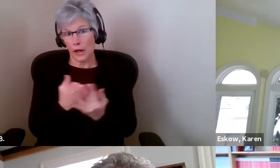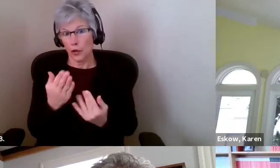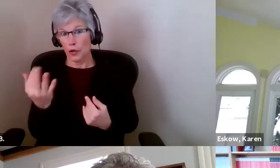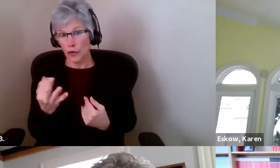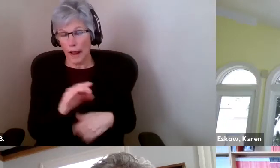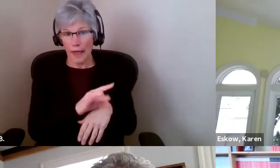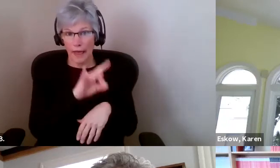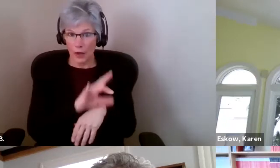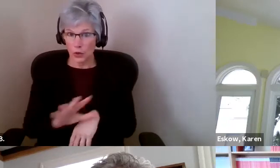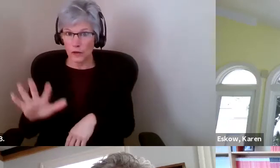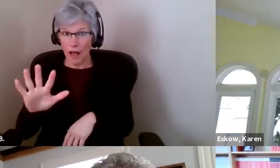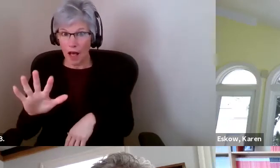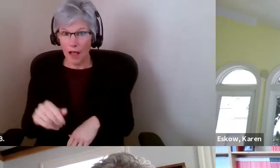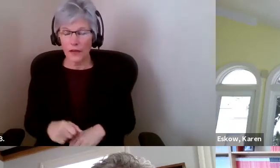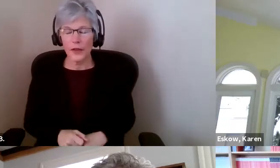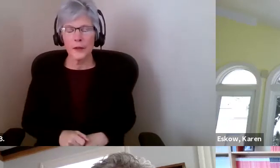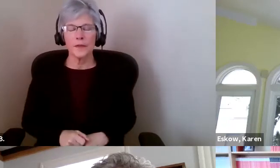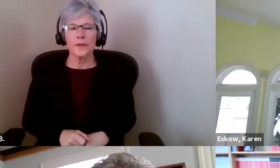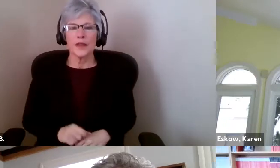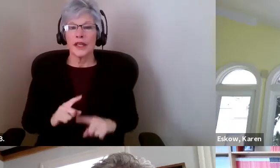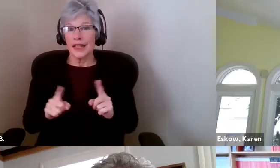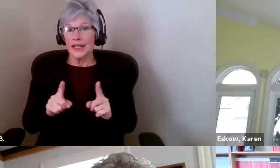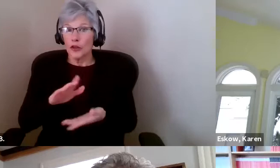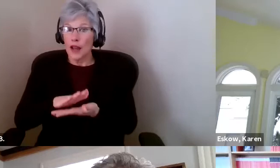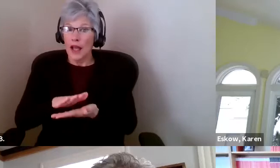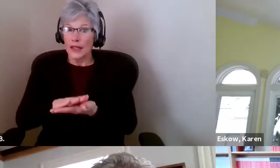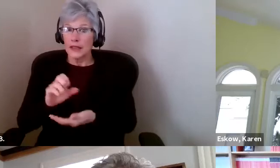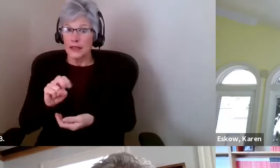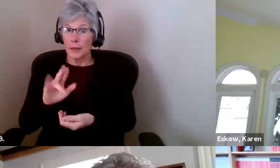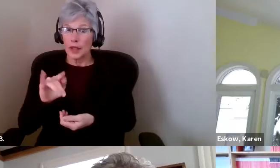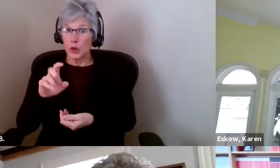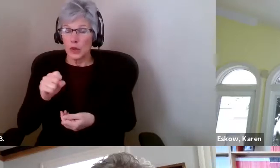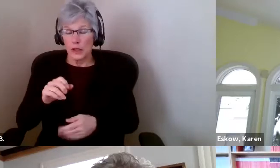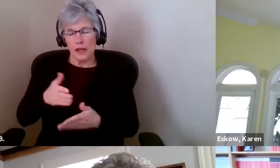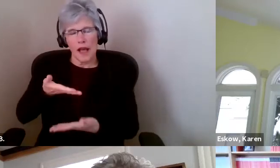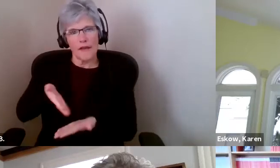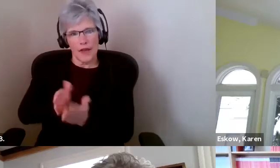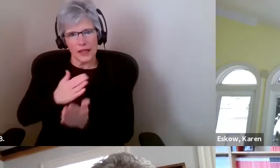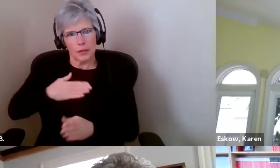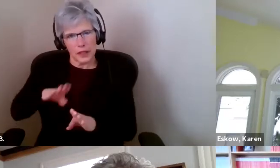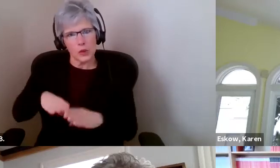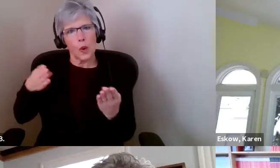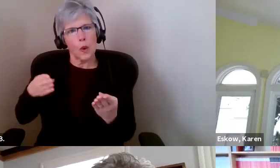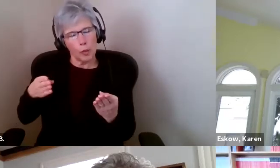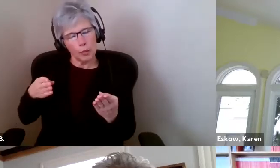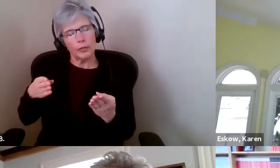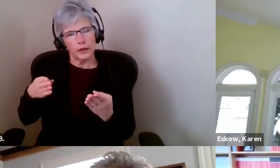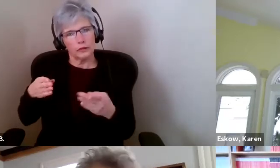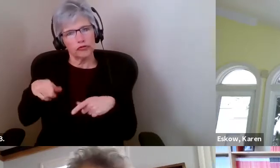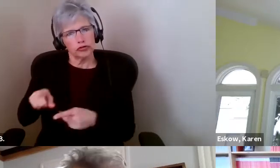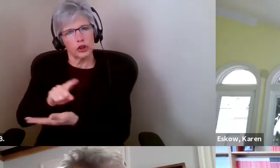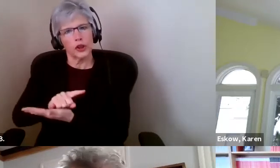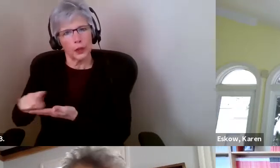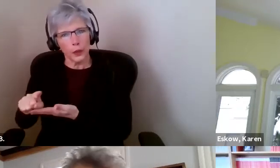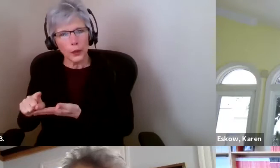different academic suites, I've asked them to be open throughout the week. So it's not the same coverage as the dean's office, but they